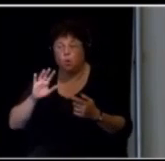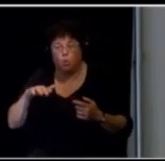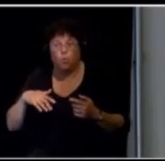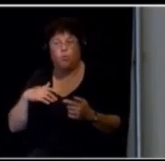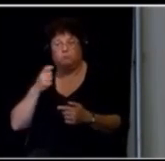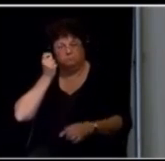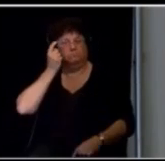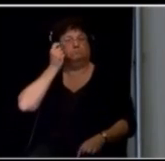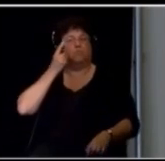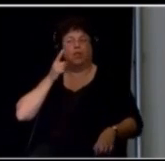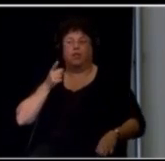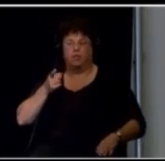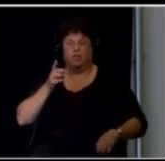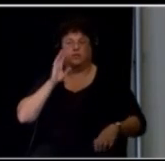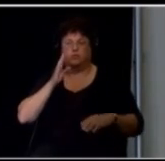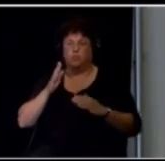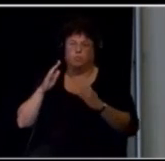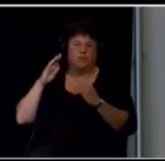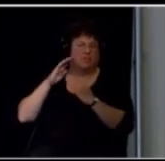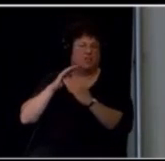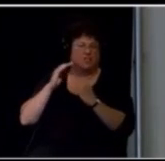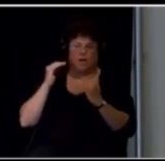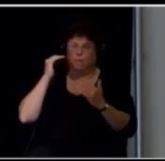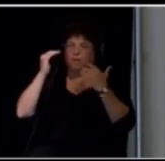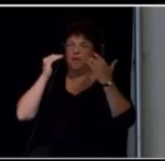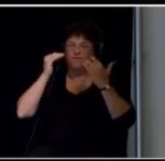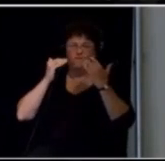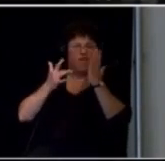to be the most advanced paint shop in the world.